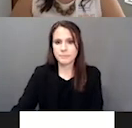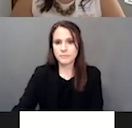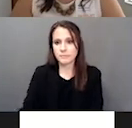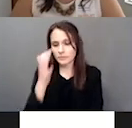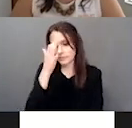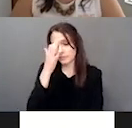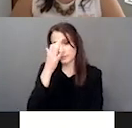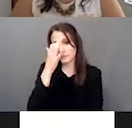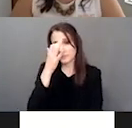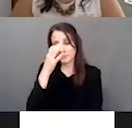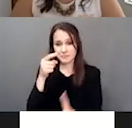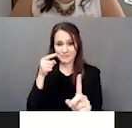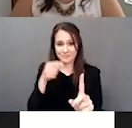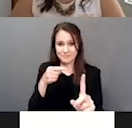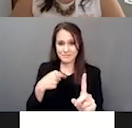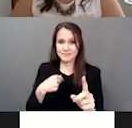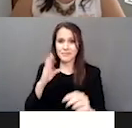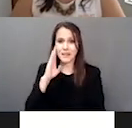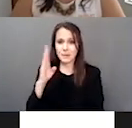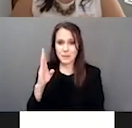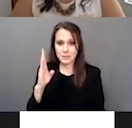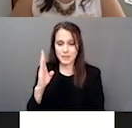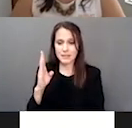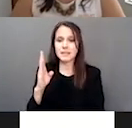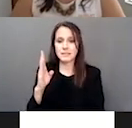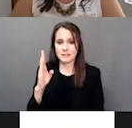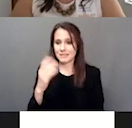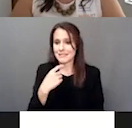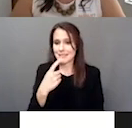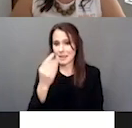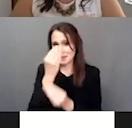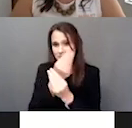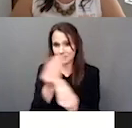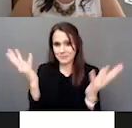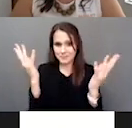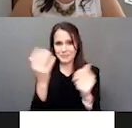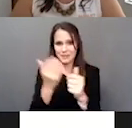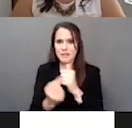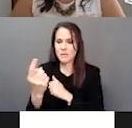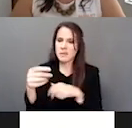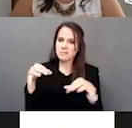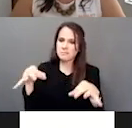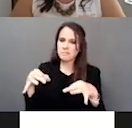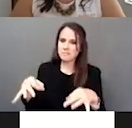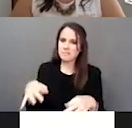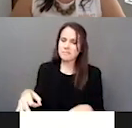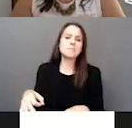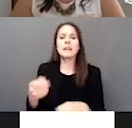And basically I am going to tell everyone a little bit about what